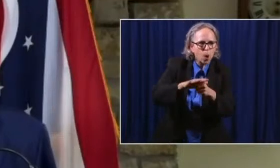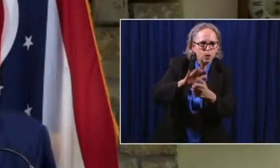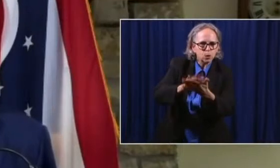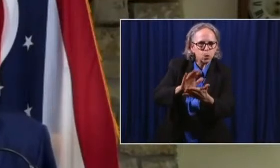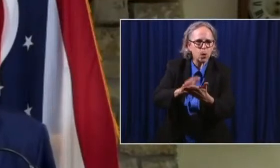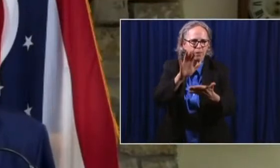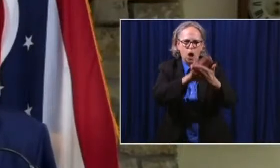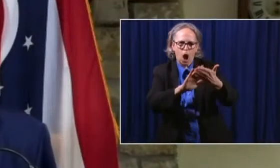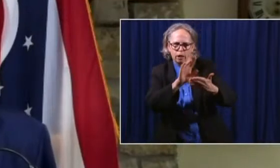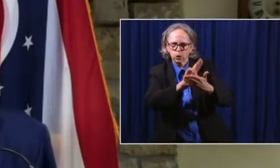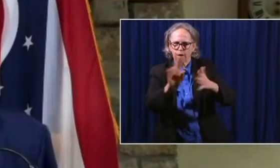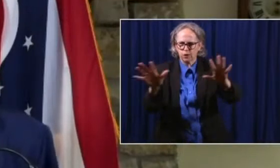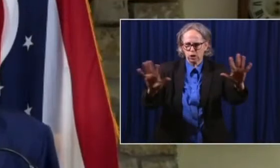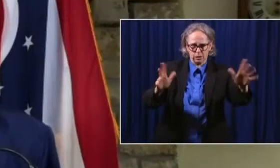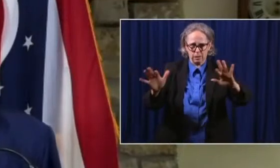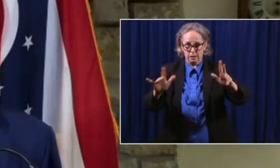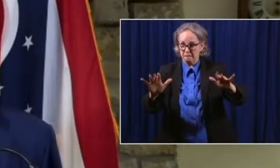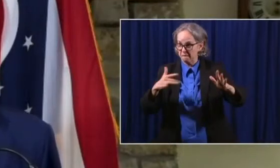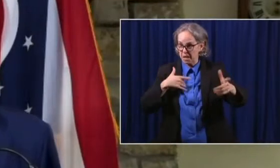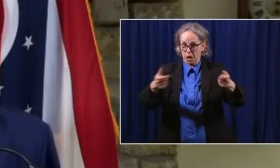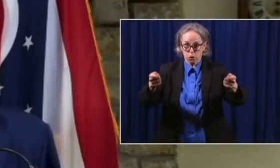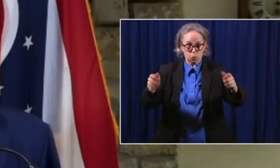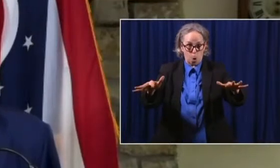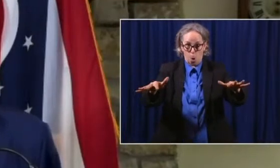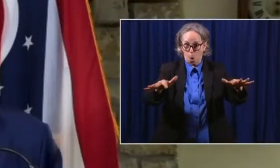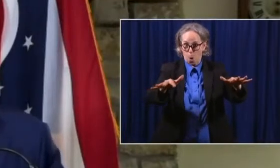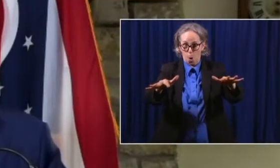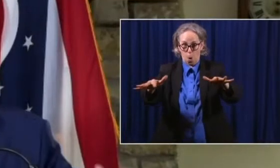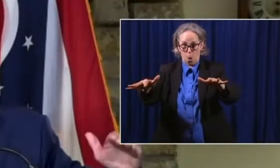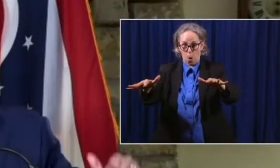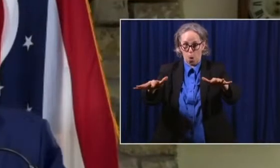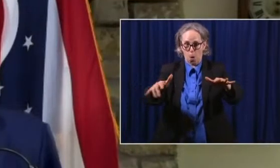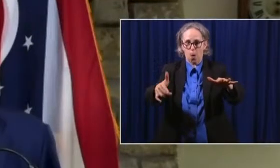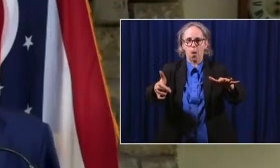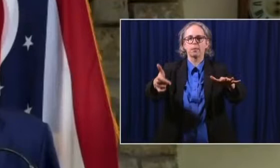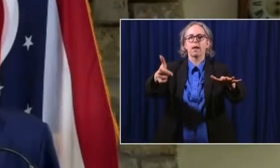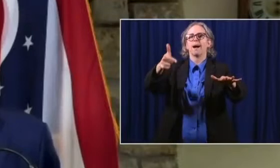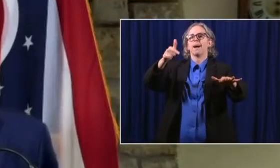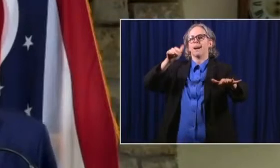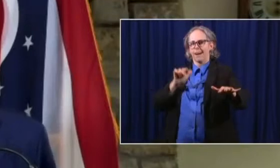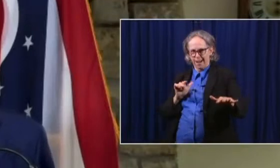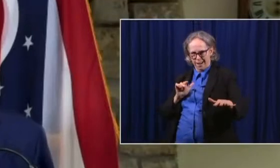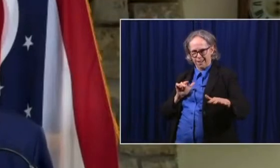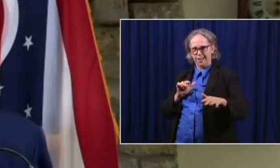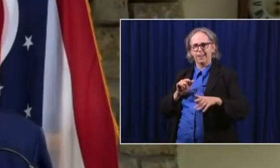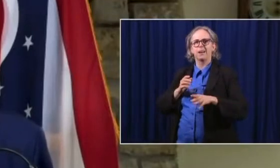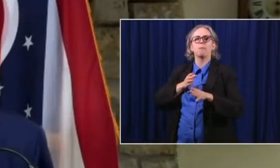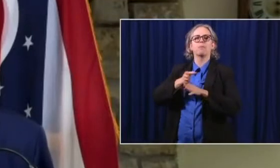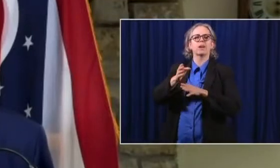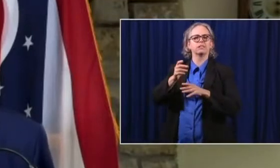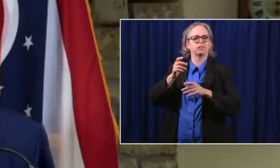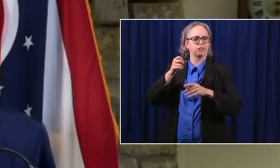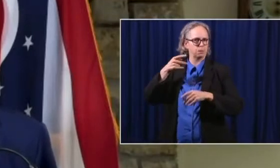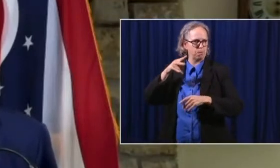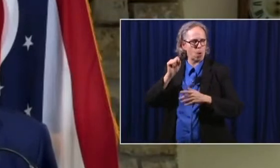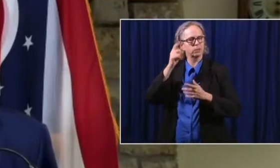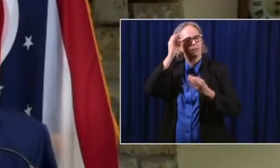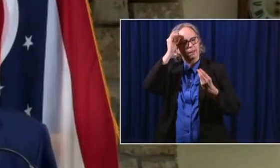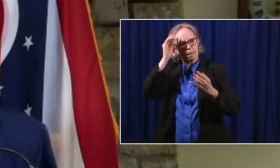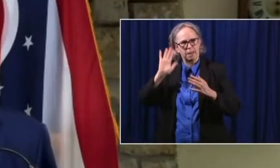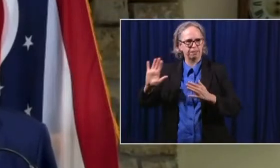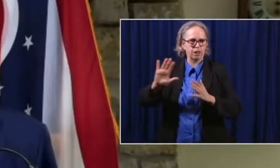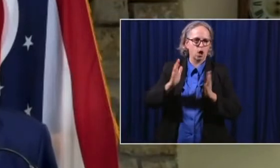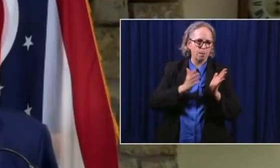if we can keep things moving forward in Ohio and this virus doesn't spike up too much, it certainly